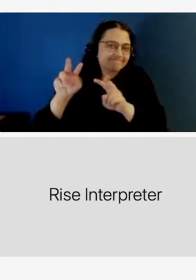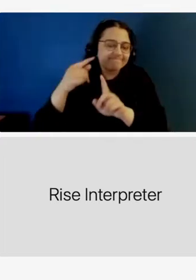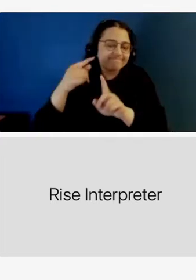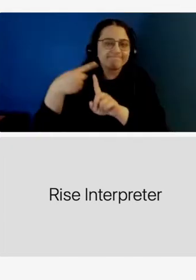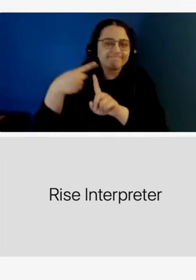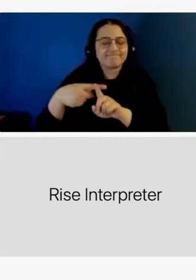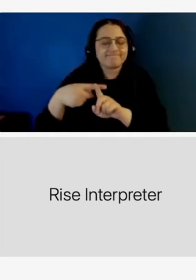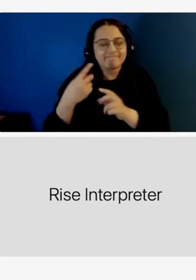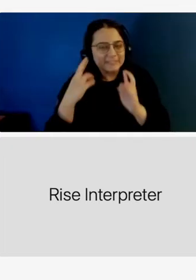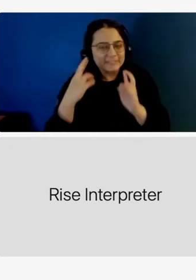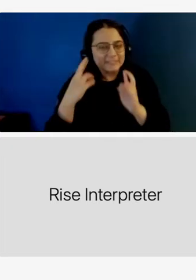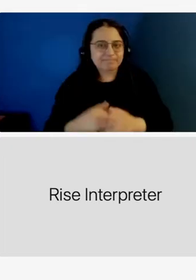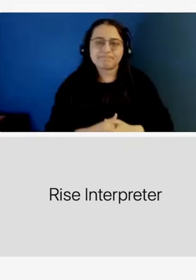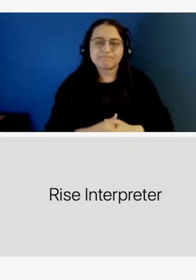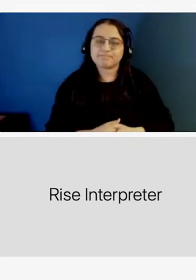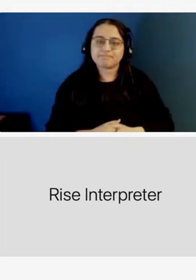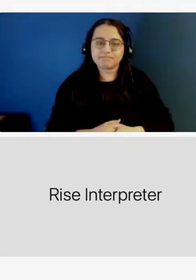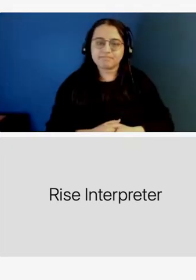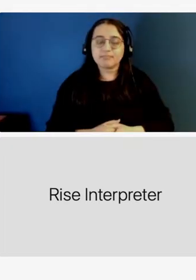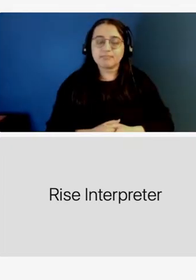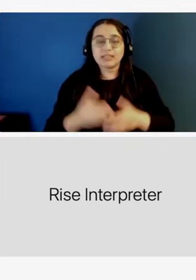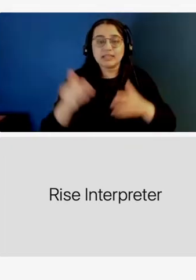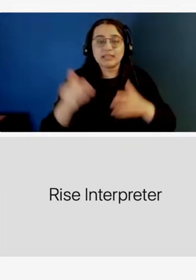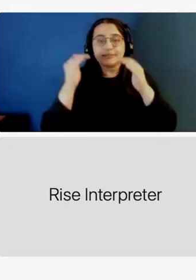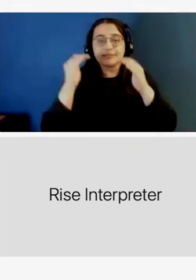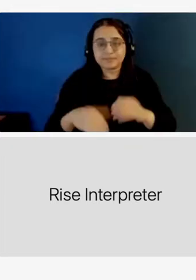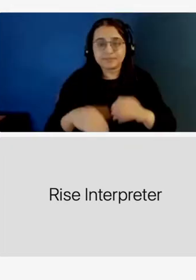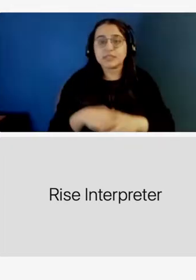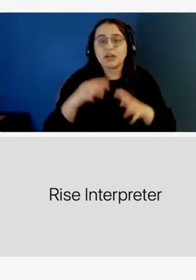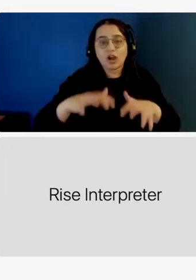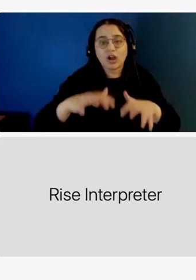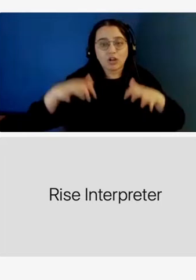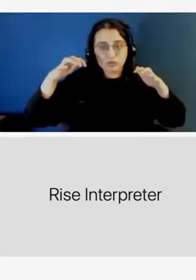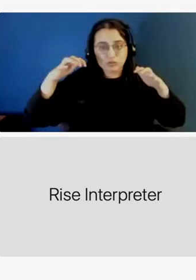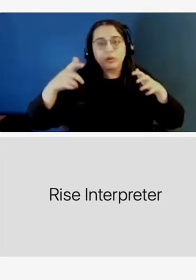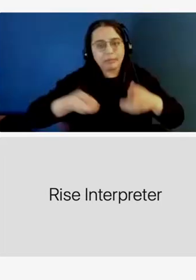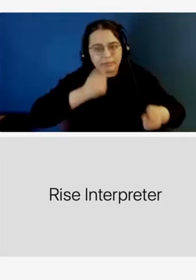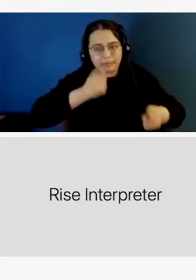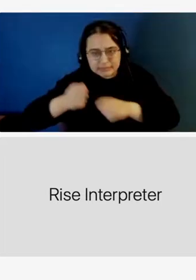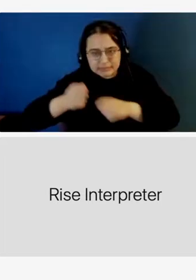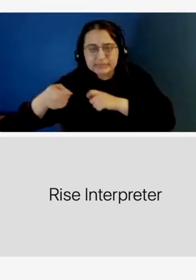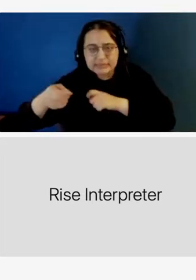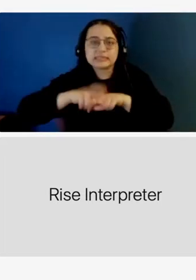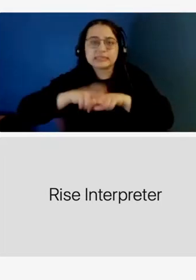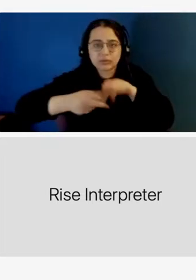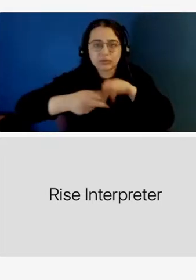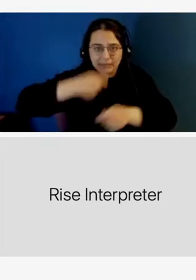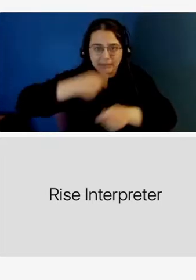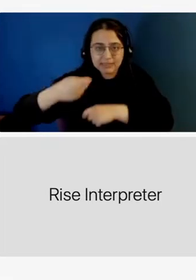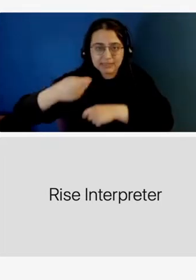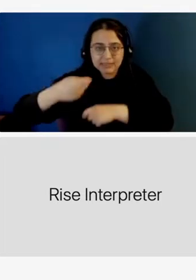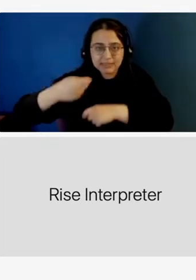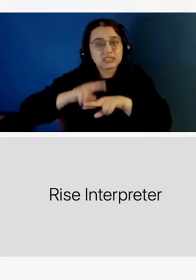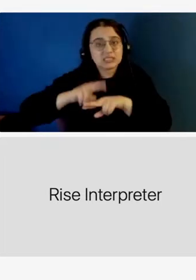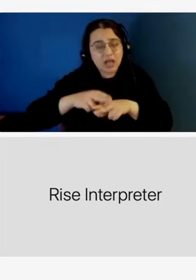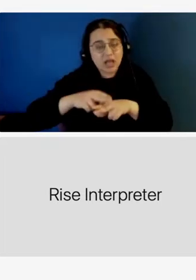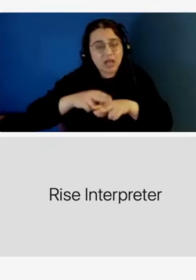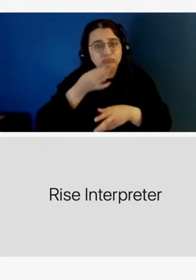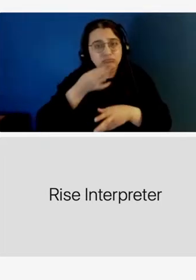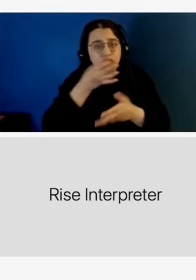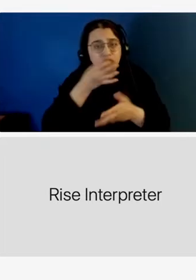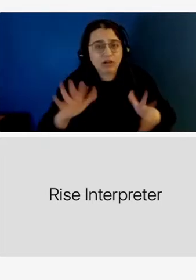auditorium rigging and seating replacement. So seating is essentially complete. We have some miscellaneous work that needs to be